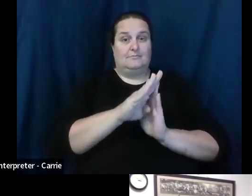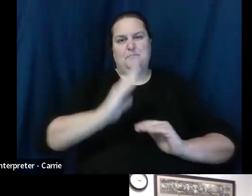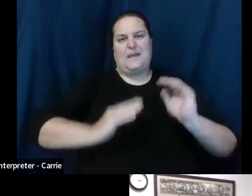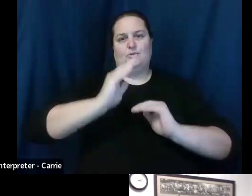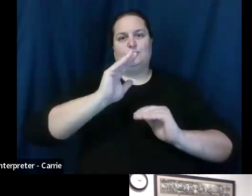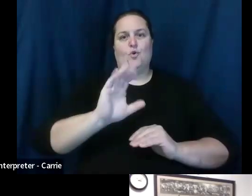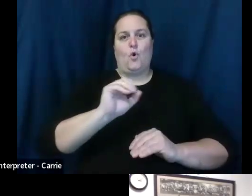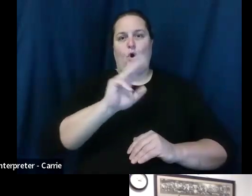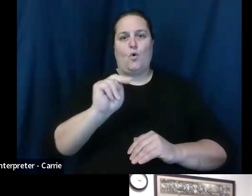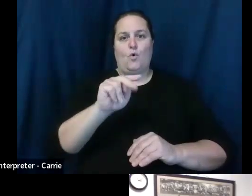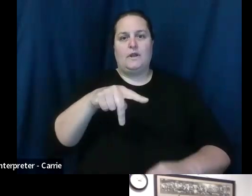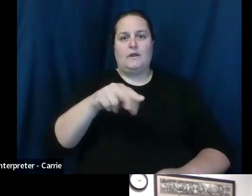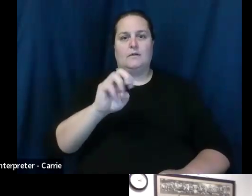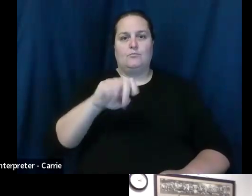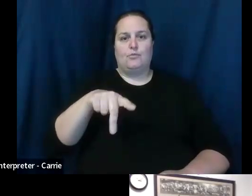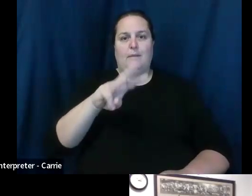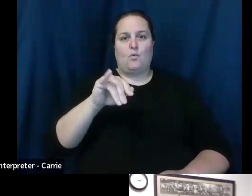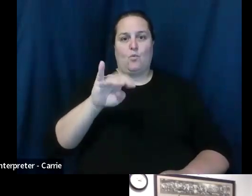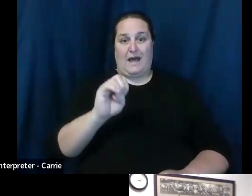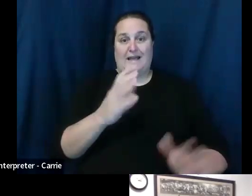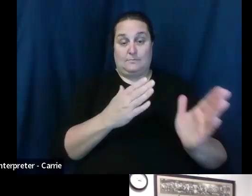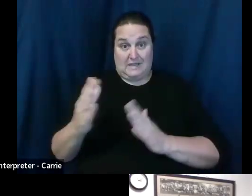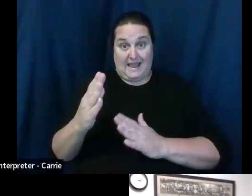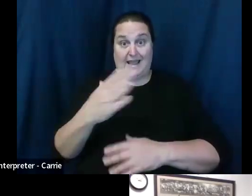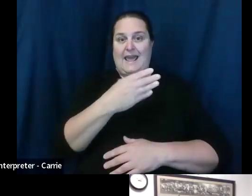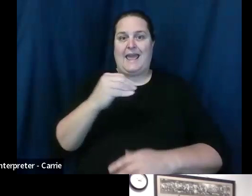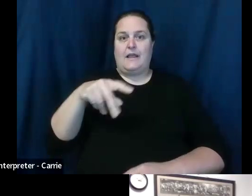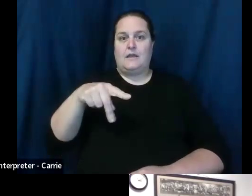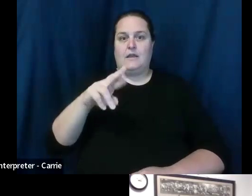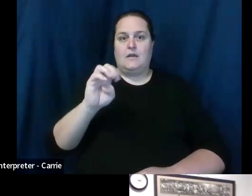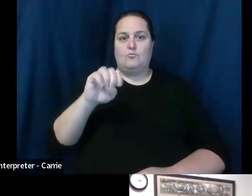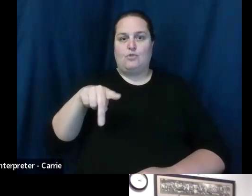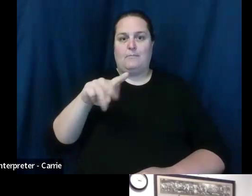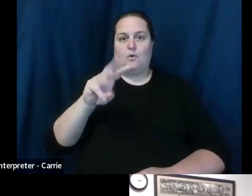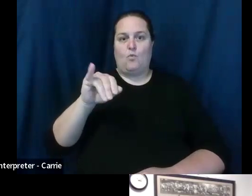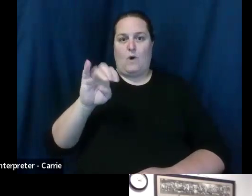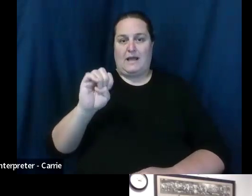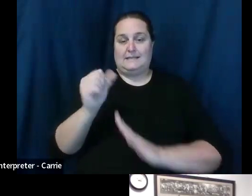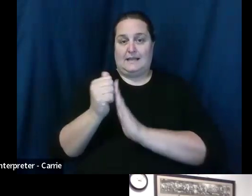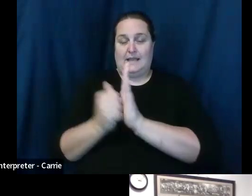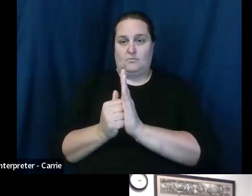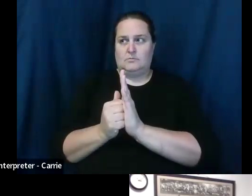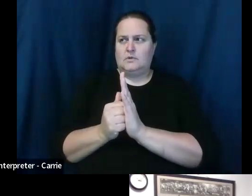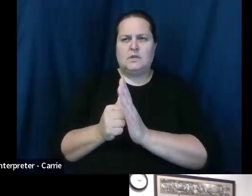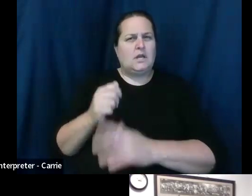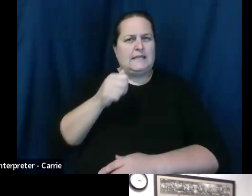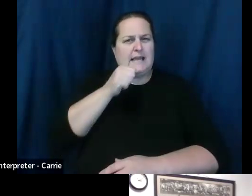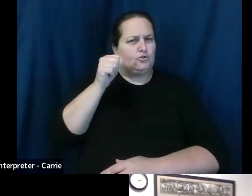PrepWise plan and your own PrepWise account. And so you should have in an email from yesterday, I